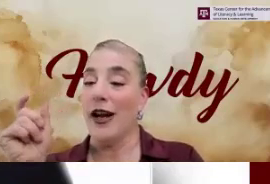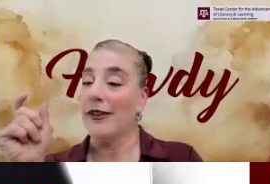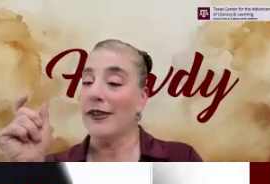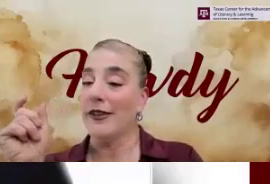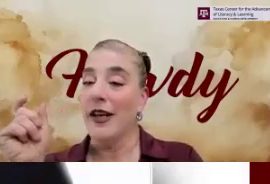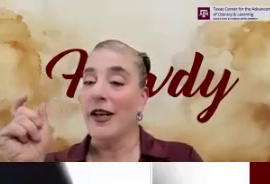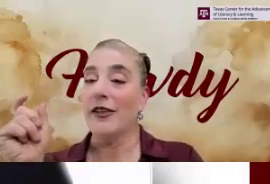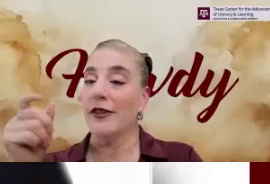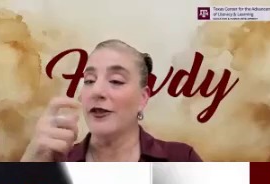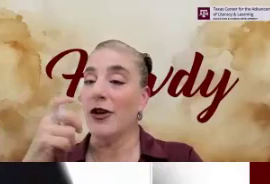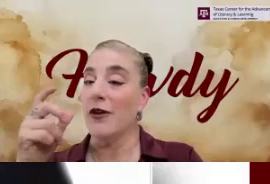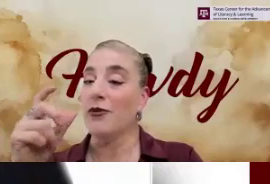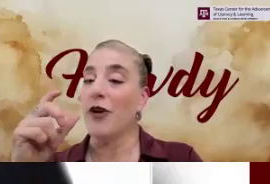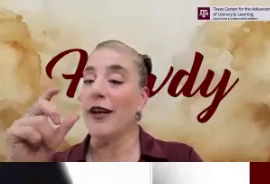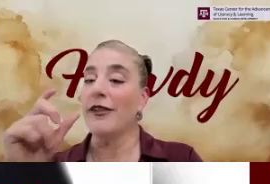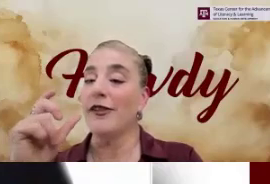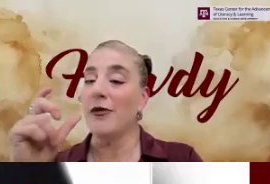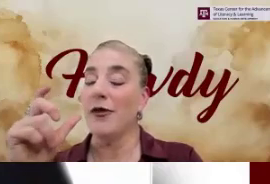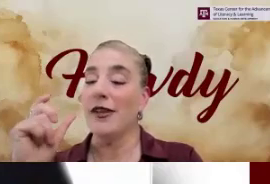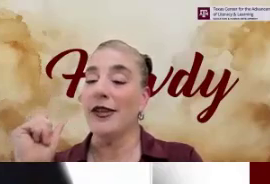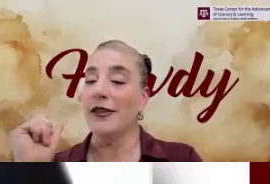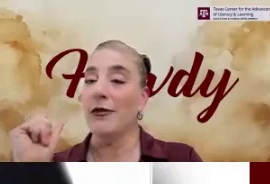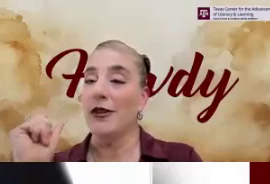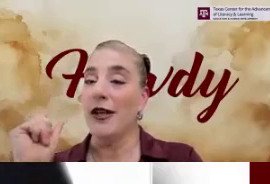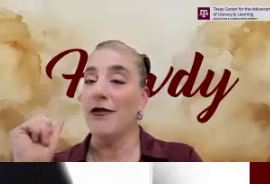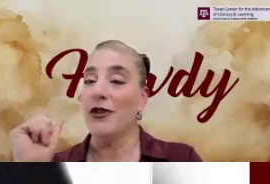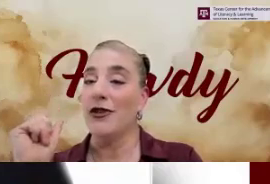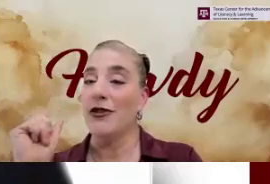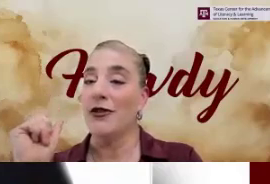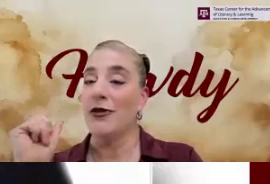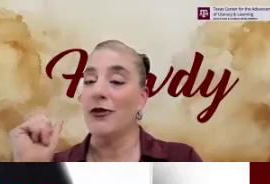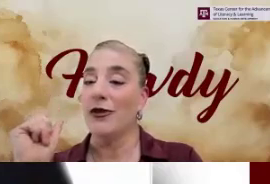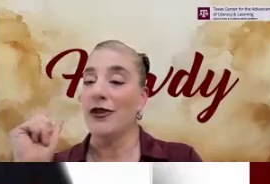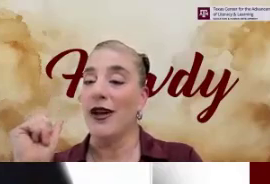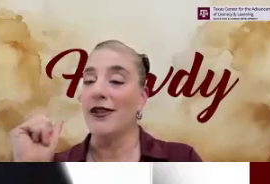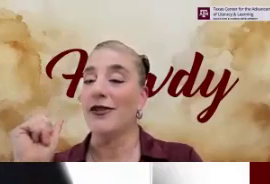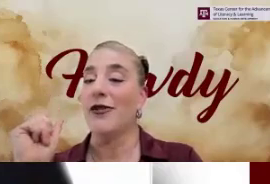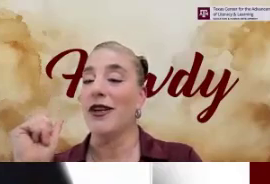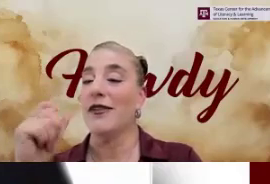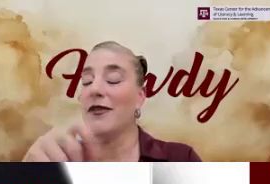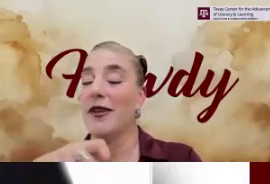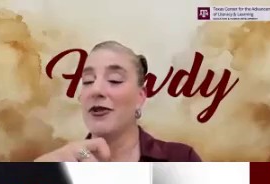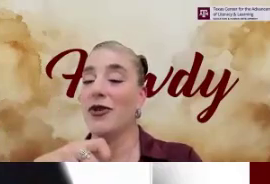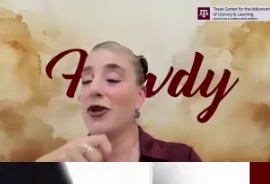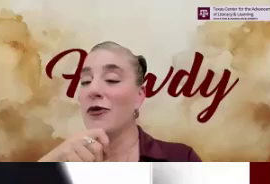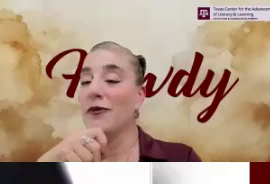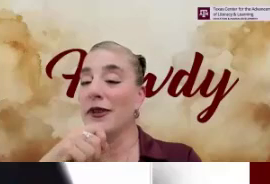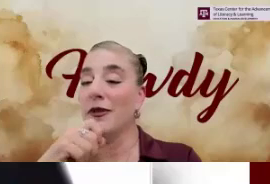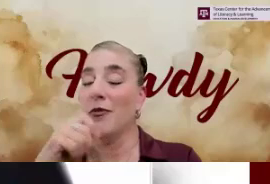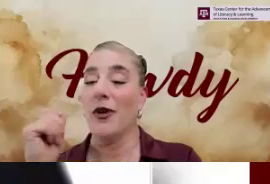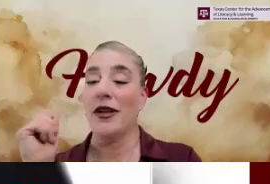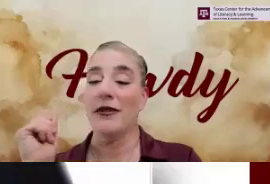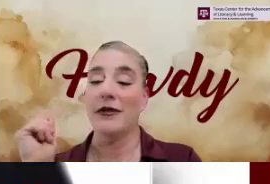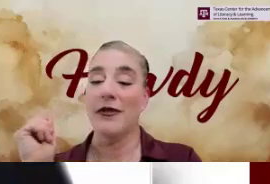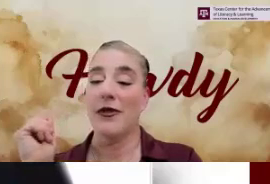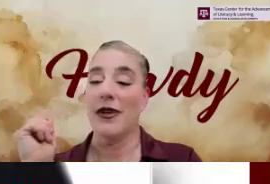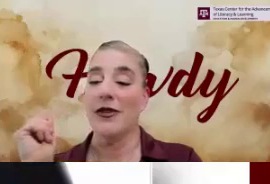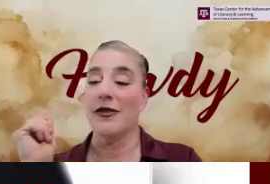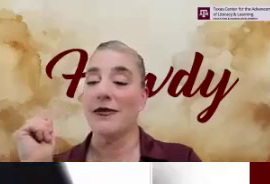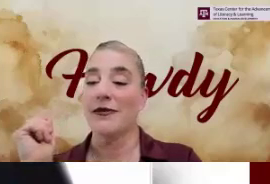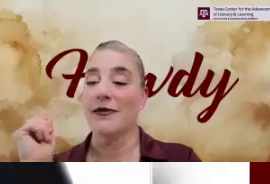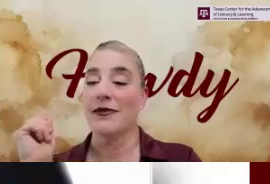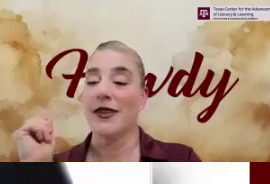Google Slides, because I started practicing with accessibility features in Google Slides, so I can show you at some point.